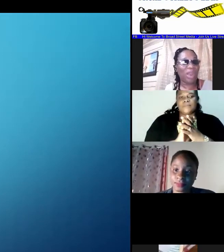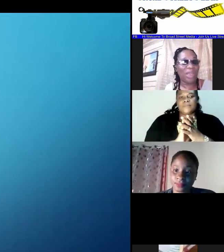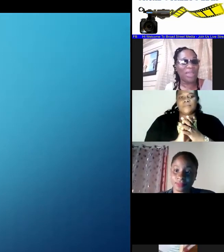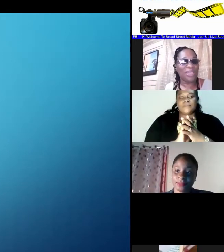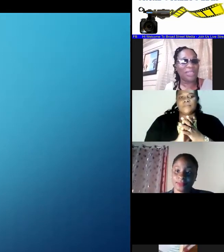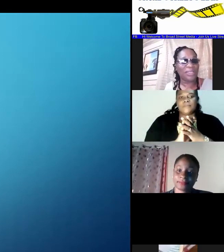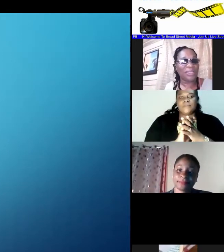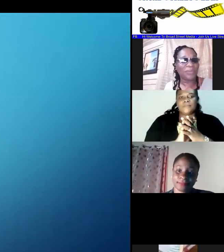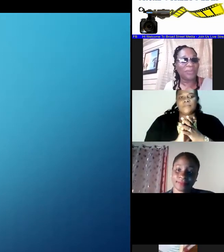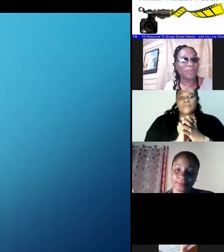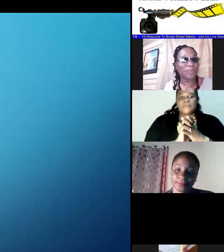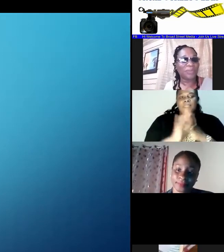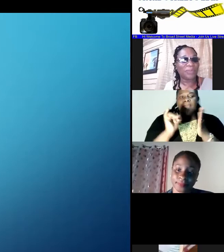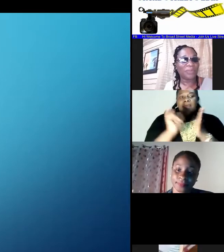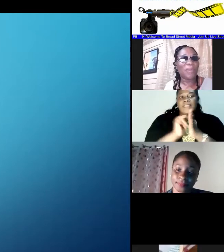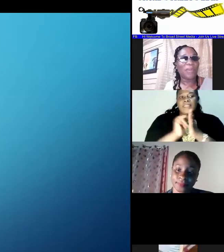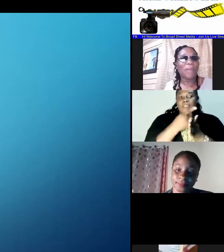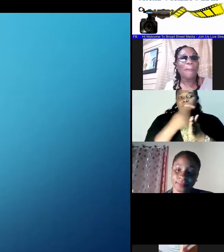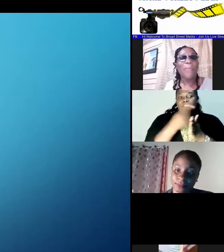join us.